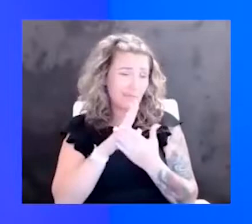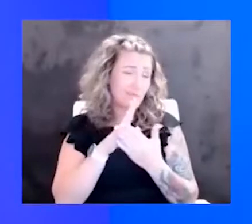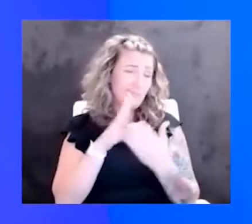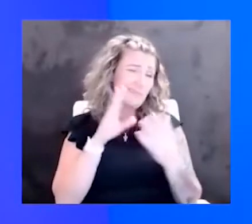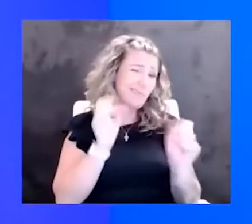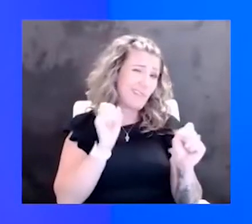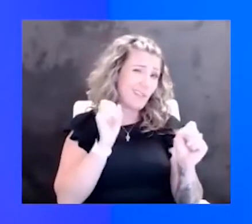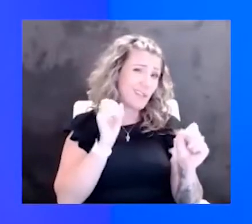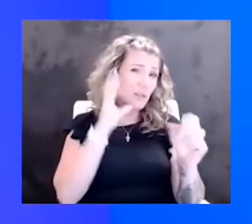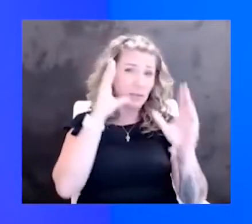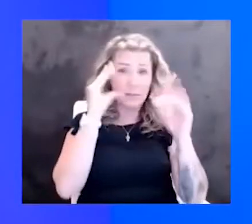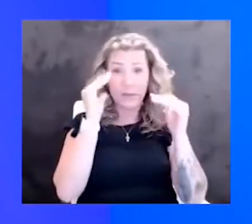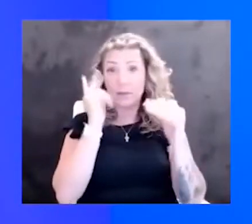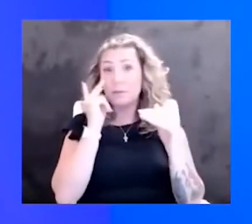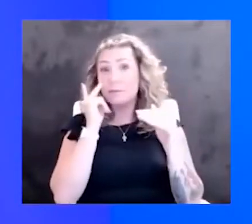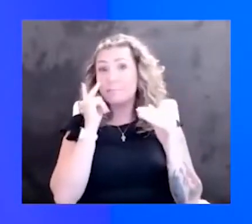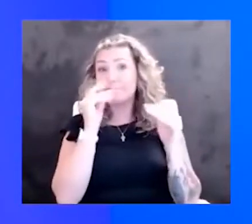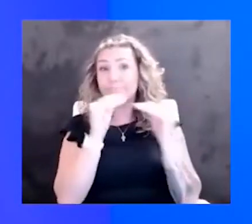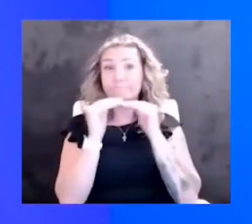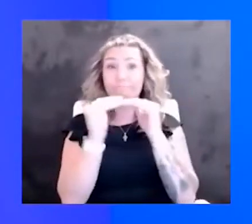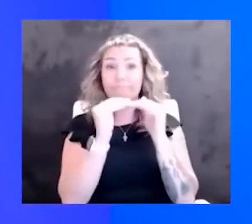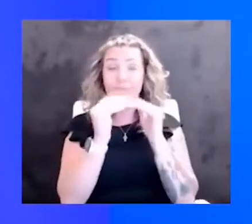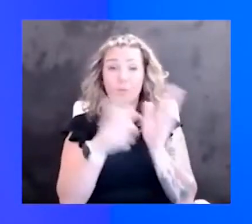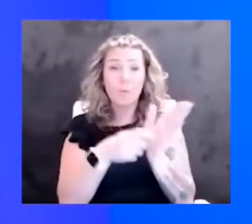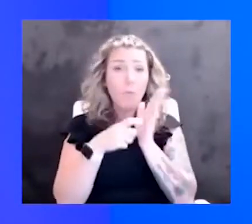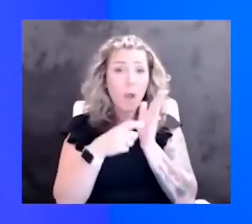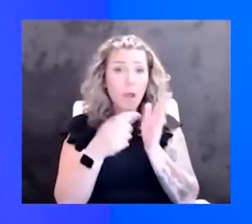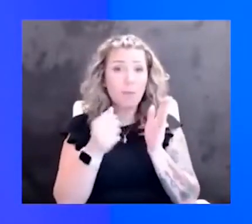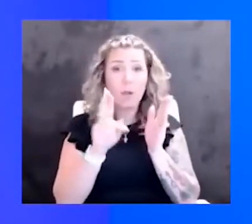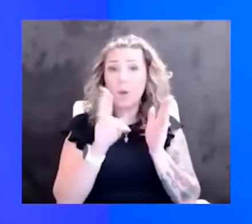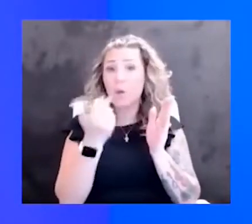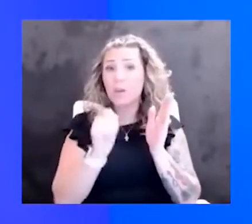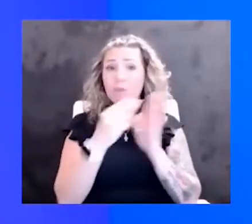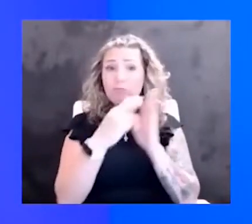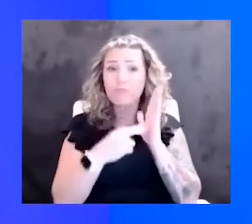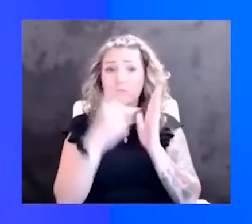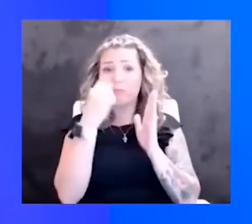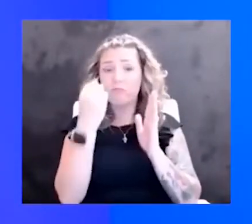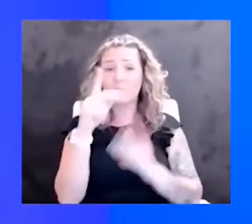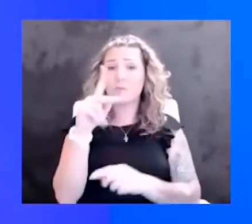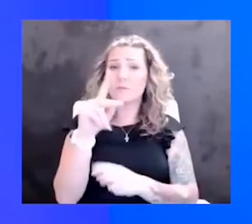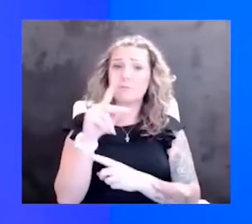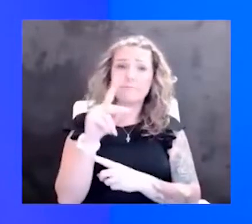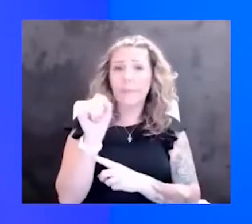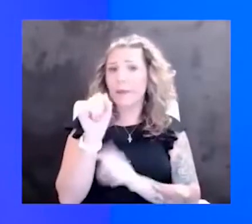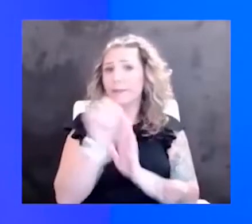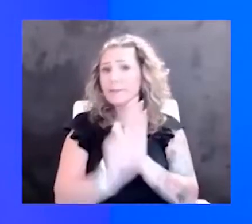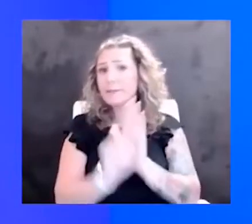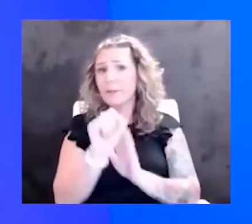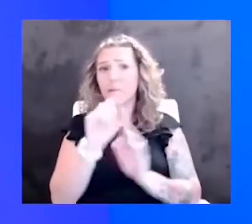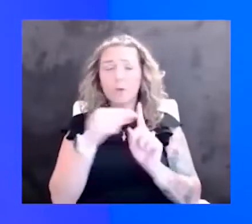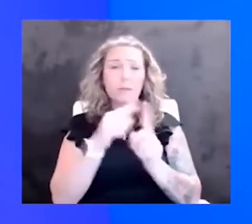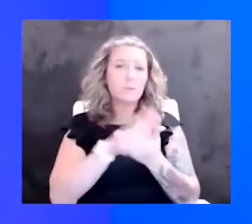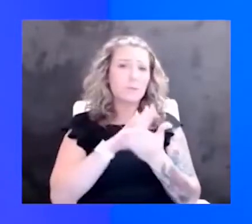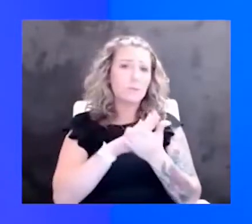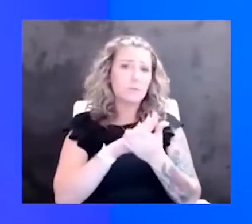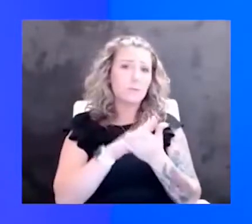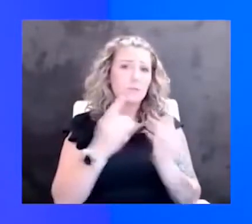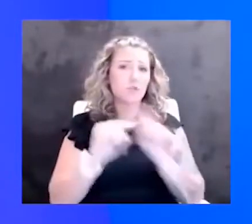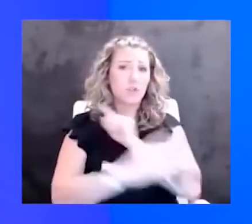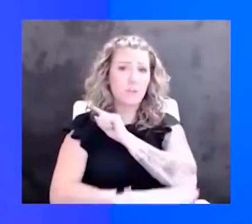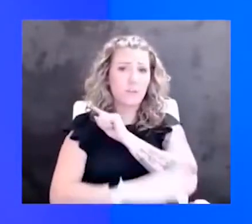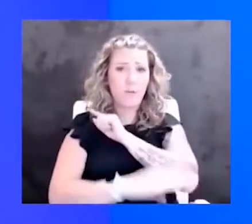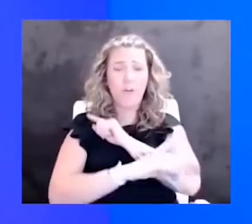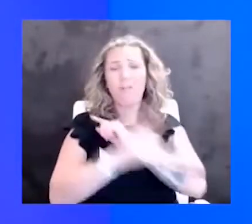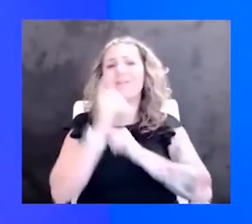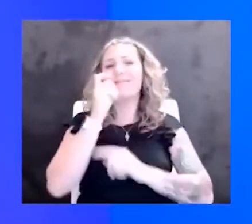a uniform requirement or any kind of rule for the state whenever school starts in the fall? I know you guys did schools a lot yesterday, but I wasn't on the